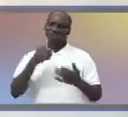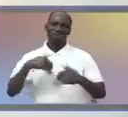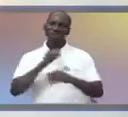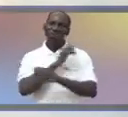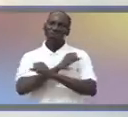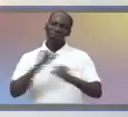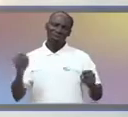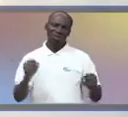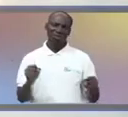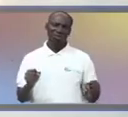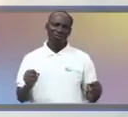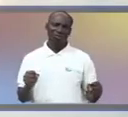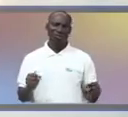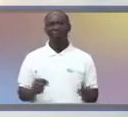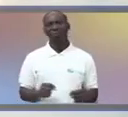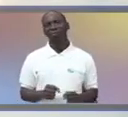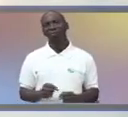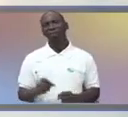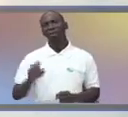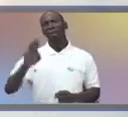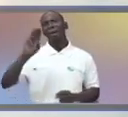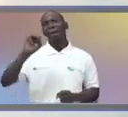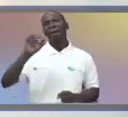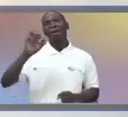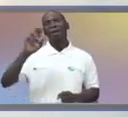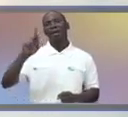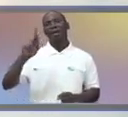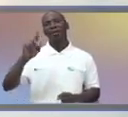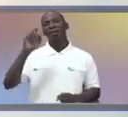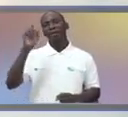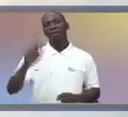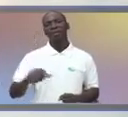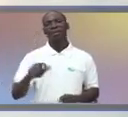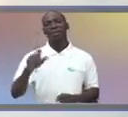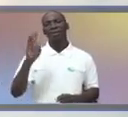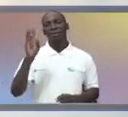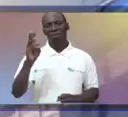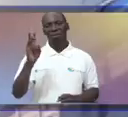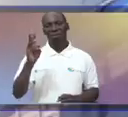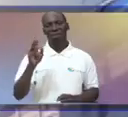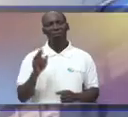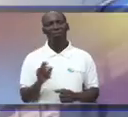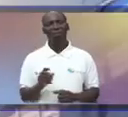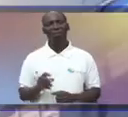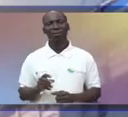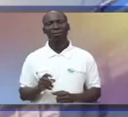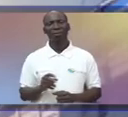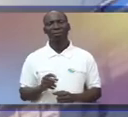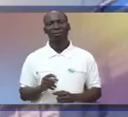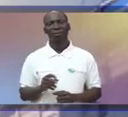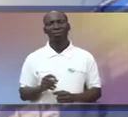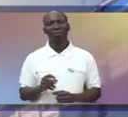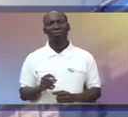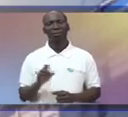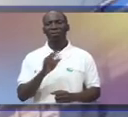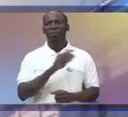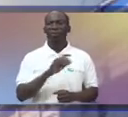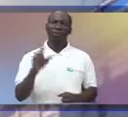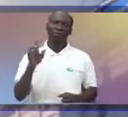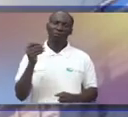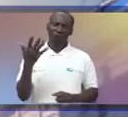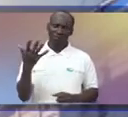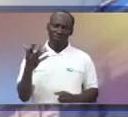Mark asempa Marko asempa eti dunsia eti dunsia njiche mudu numni dunsia